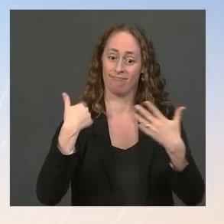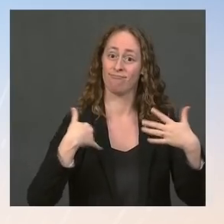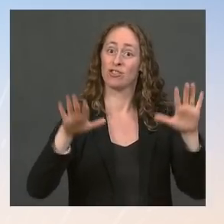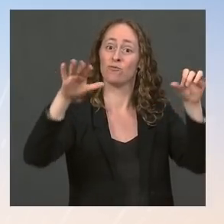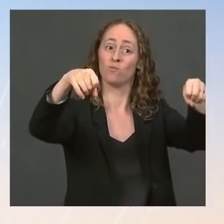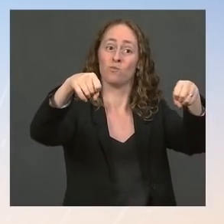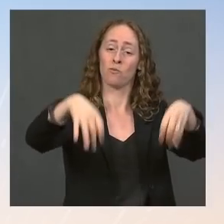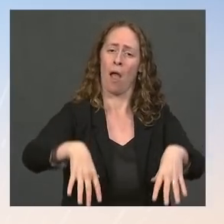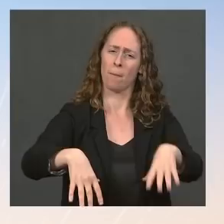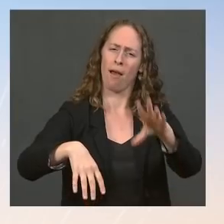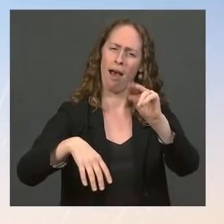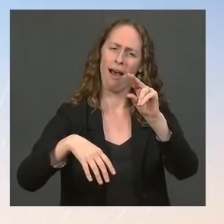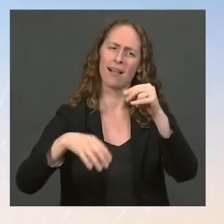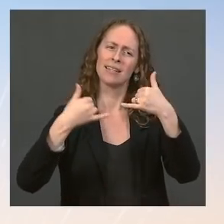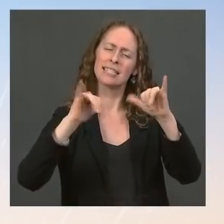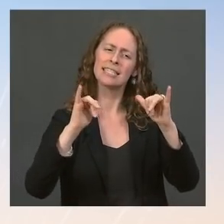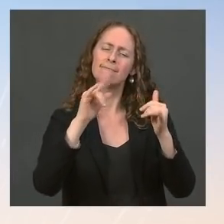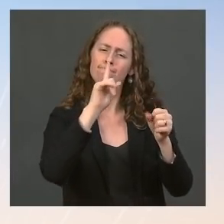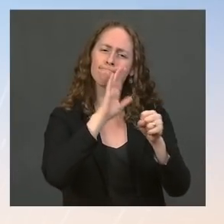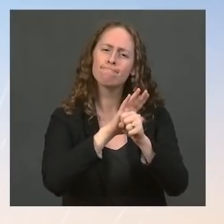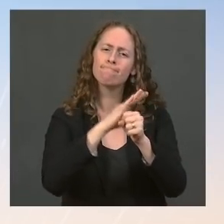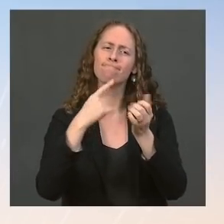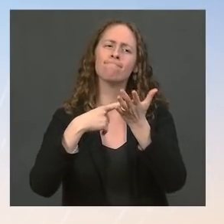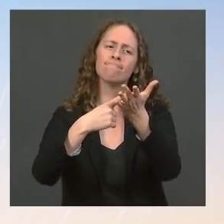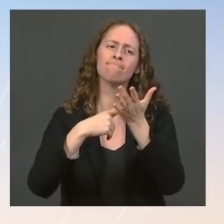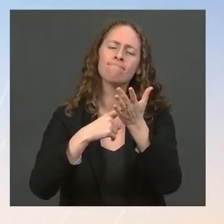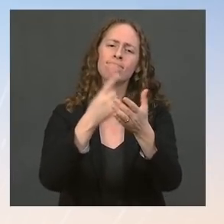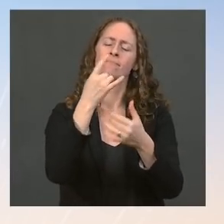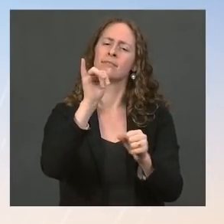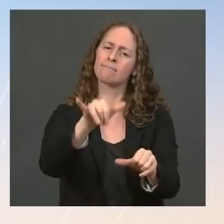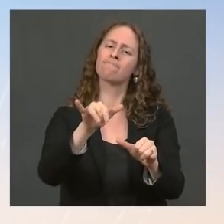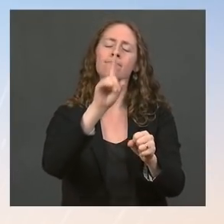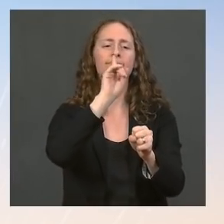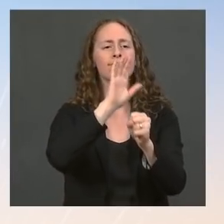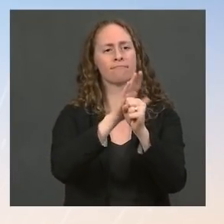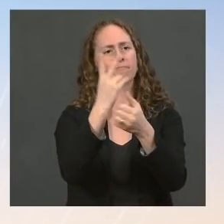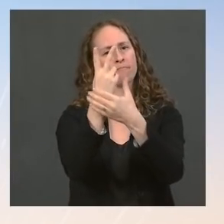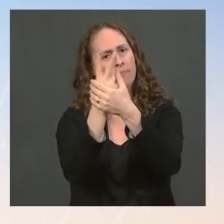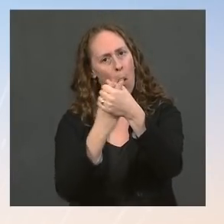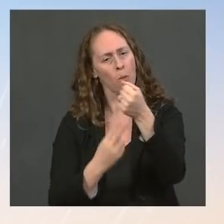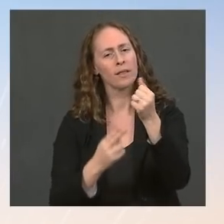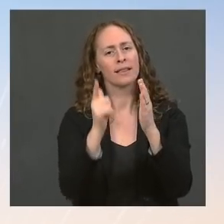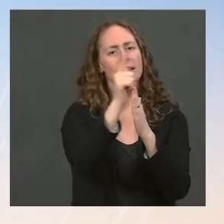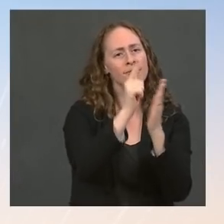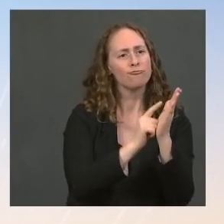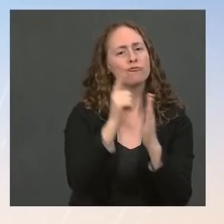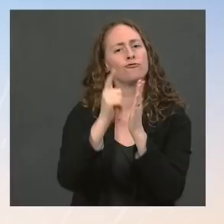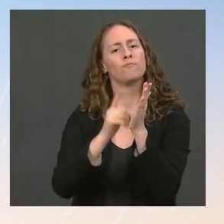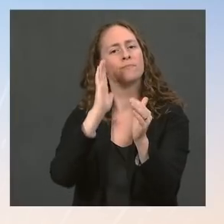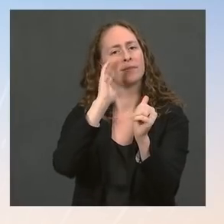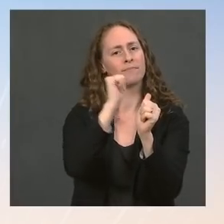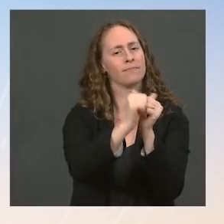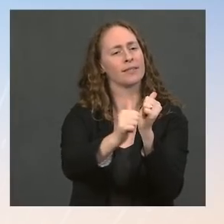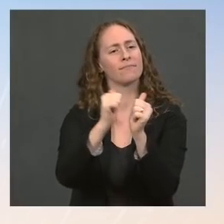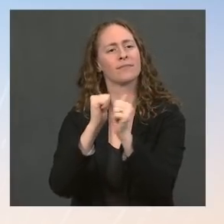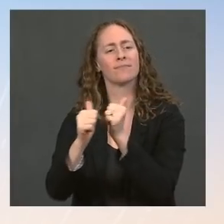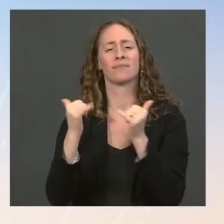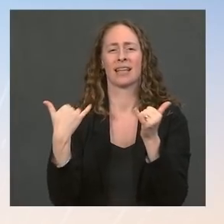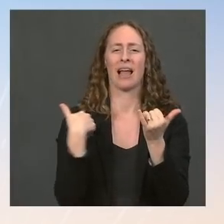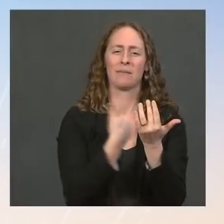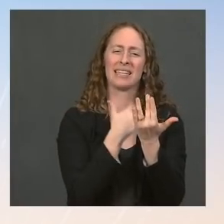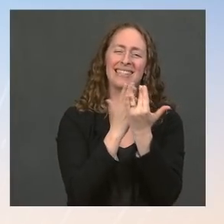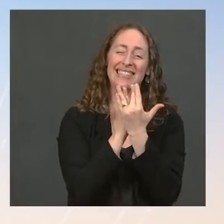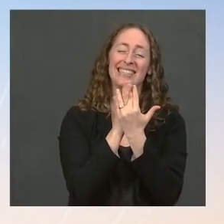his commitment to getting both pieces of legislation passed, both of them through. So right now what we're navigating through and we're working through